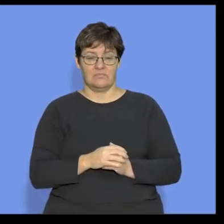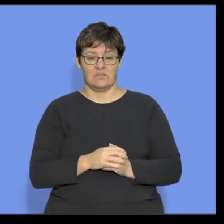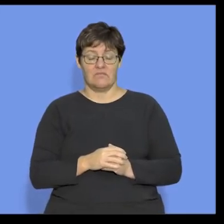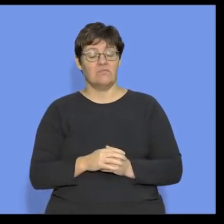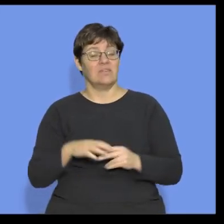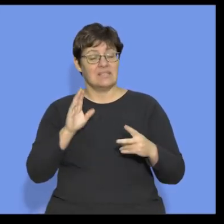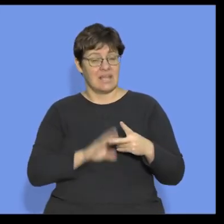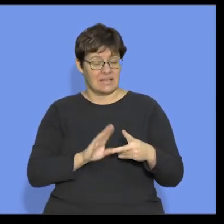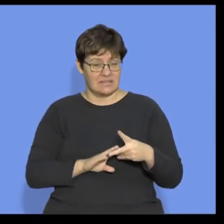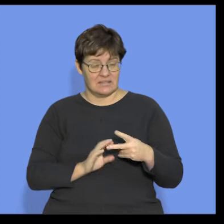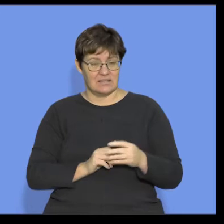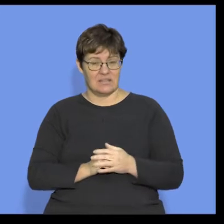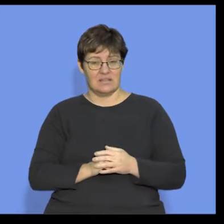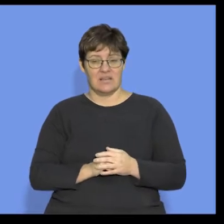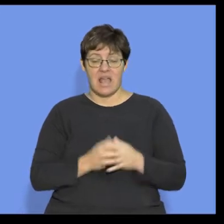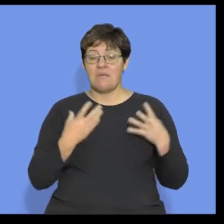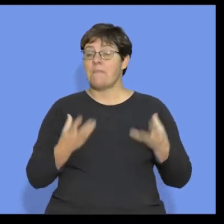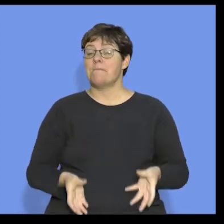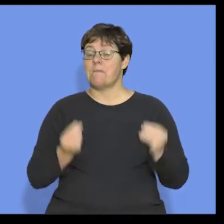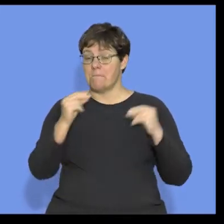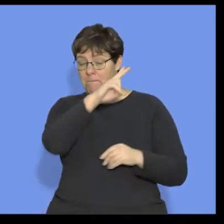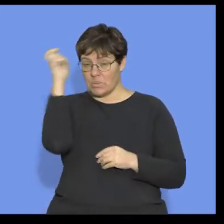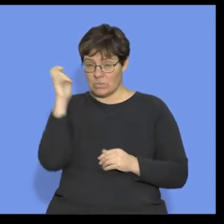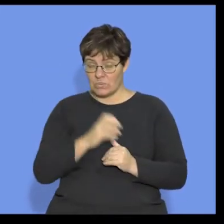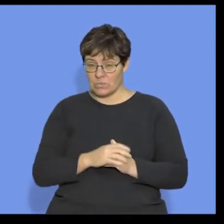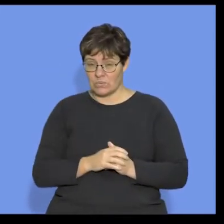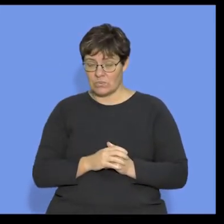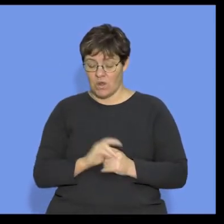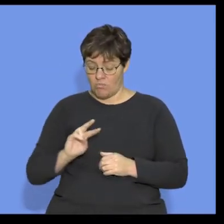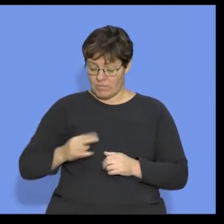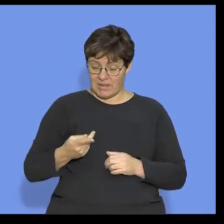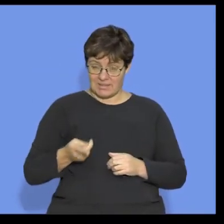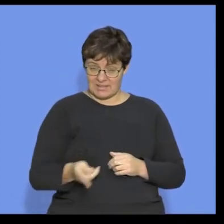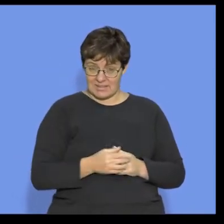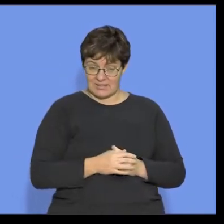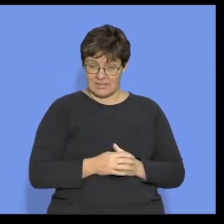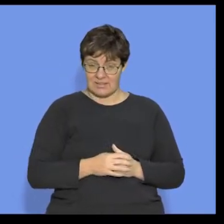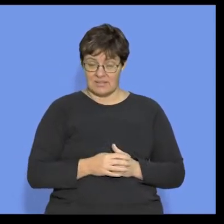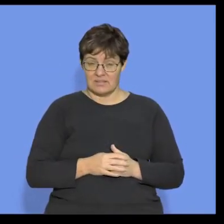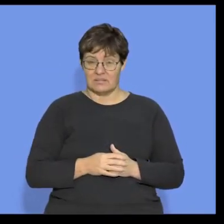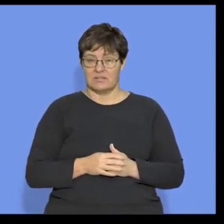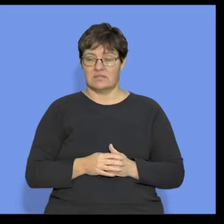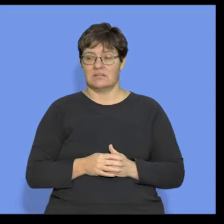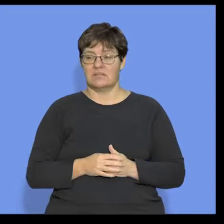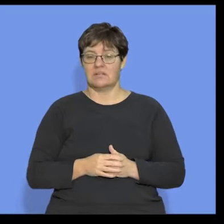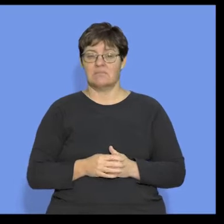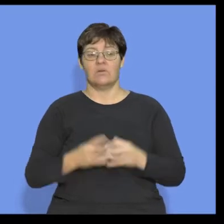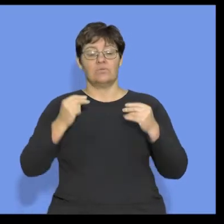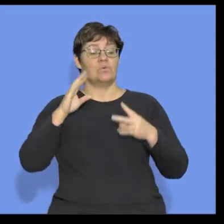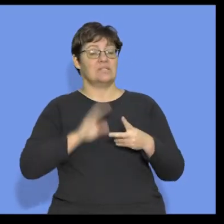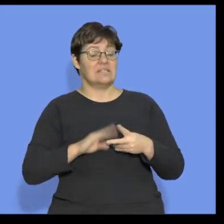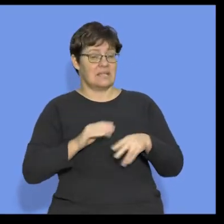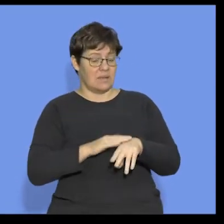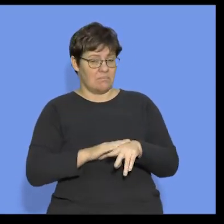the second part also, if I get blue and replace it, if I do